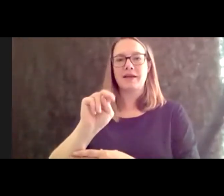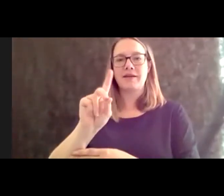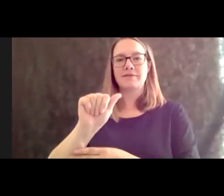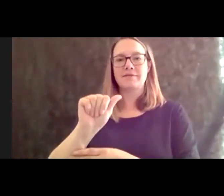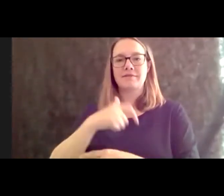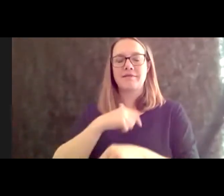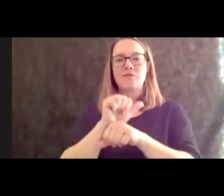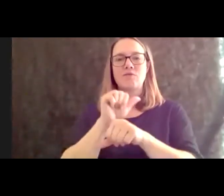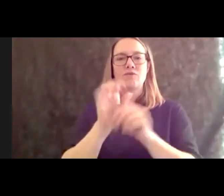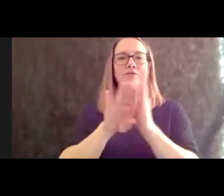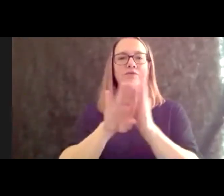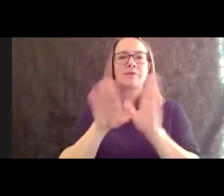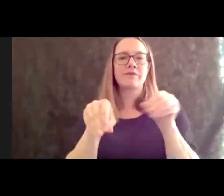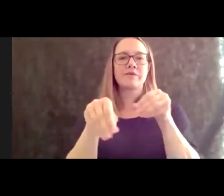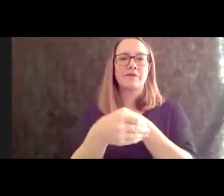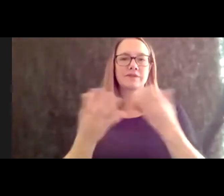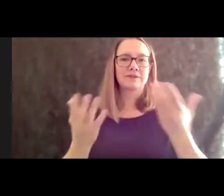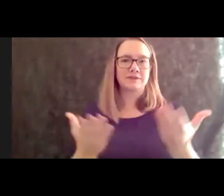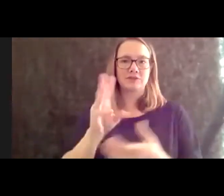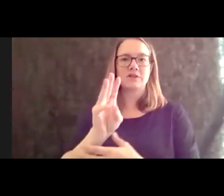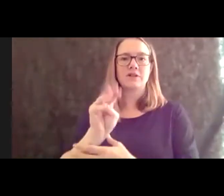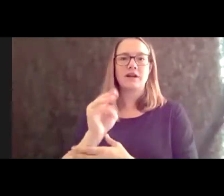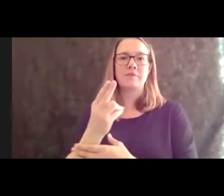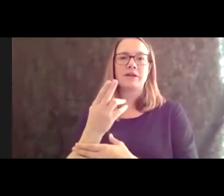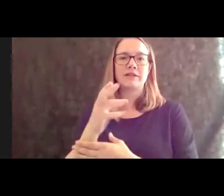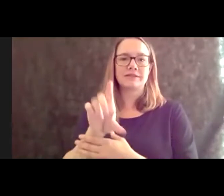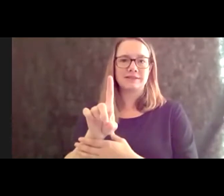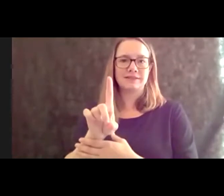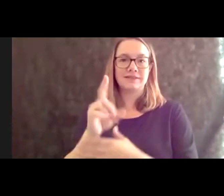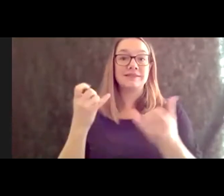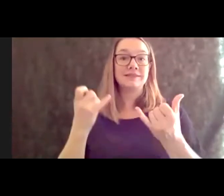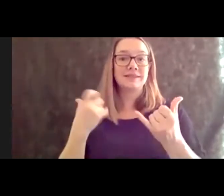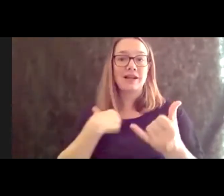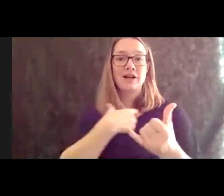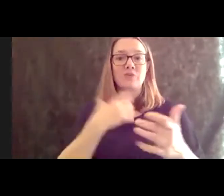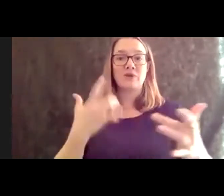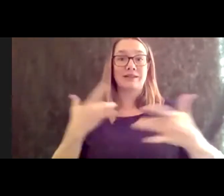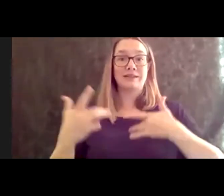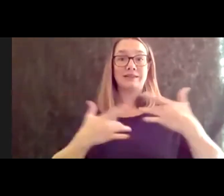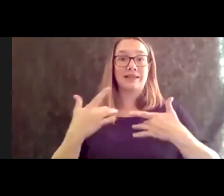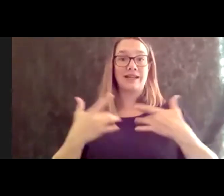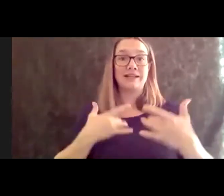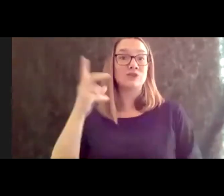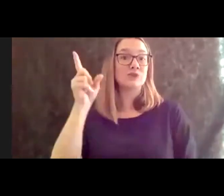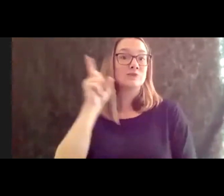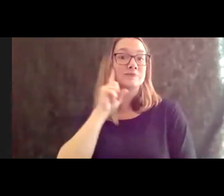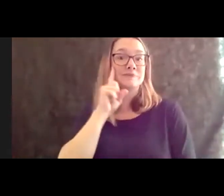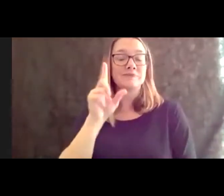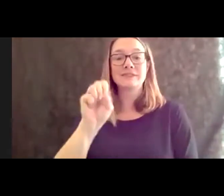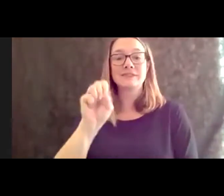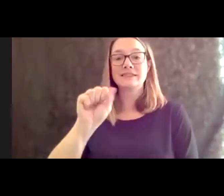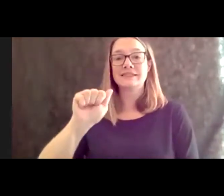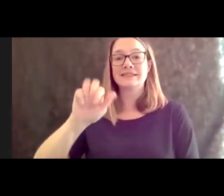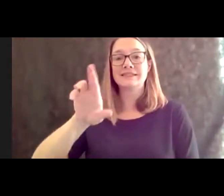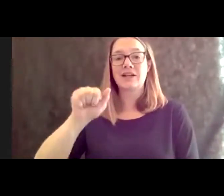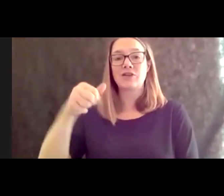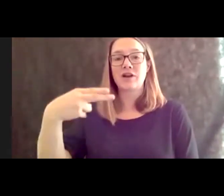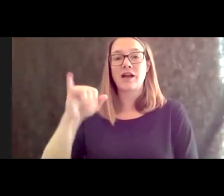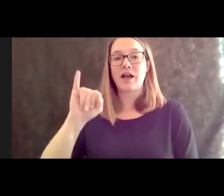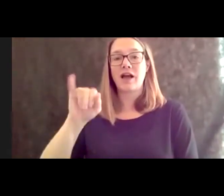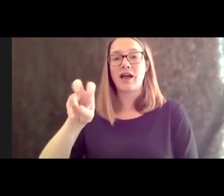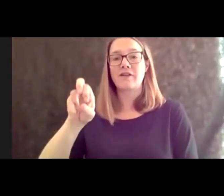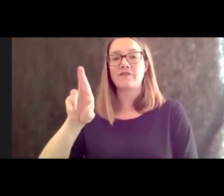at the Mental Health Center of Denver. Today, we are excited to hear from Sarah Iverson, who will talk about mindful